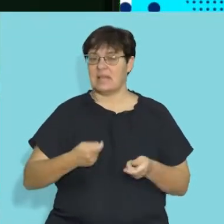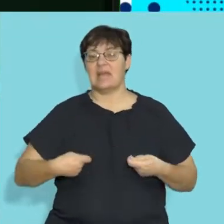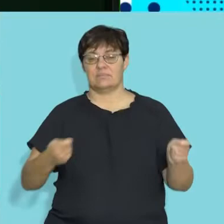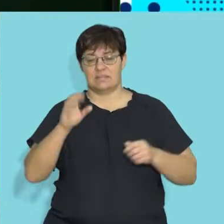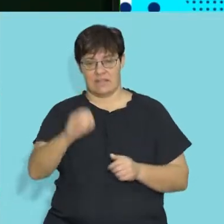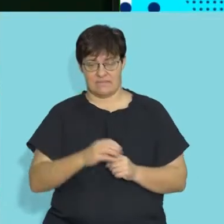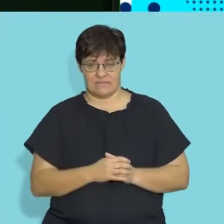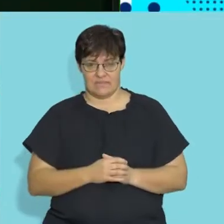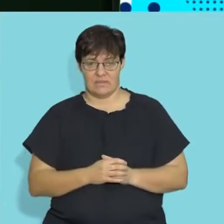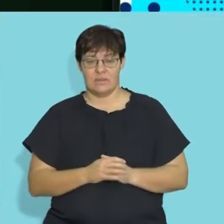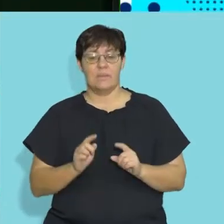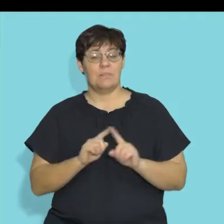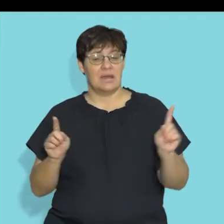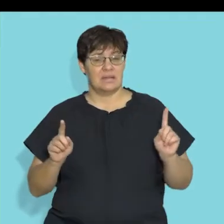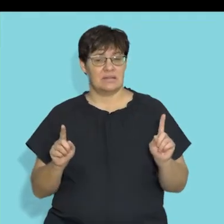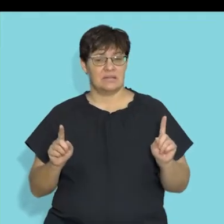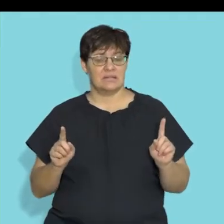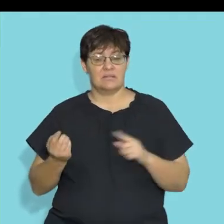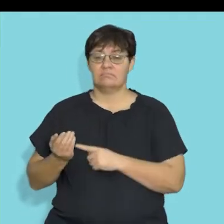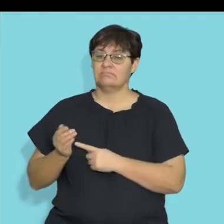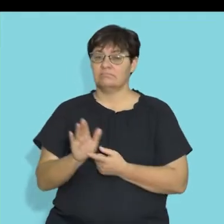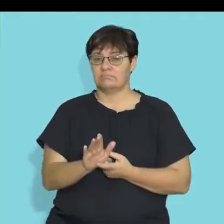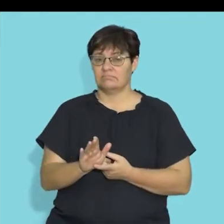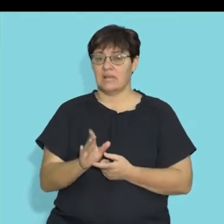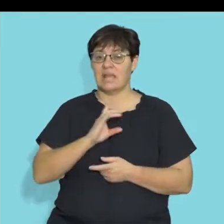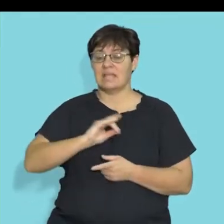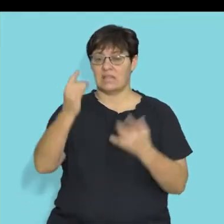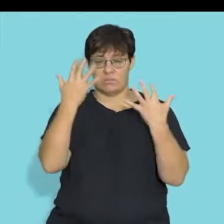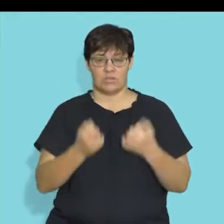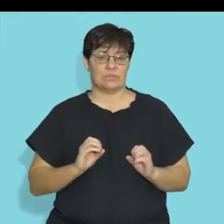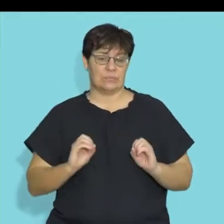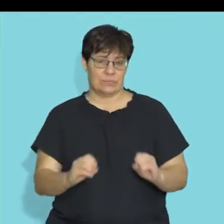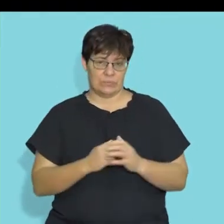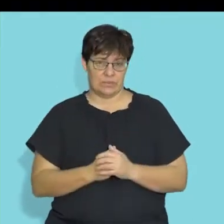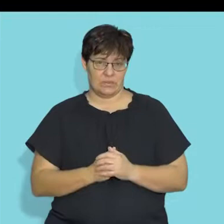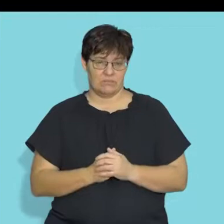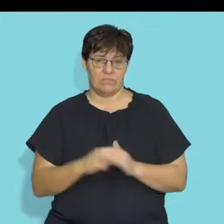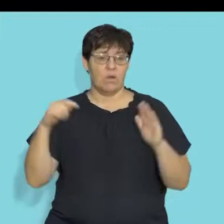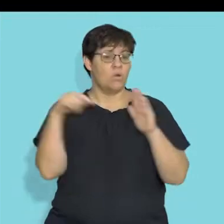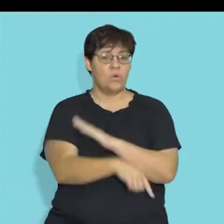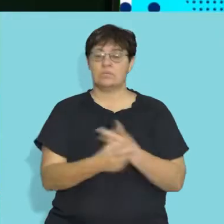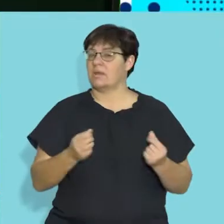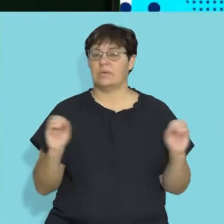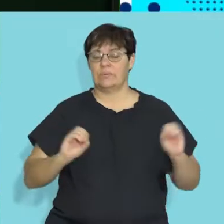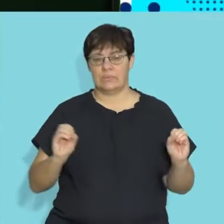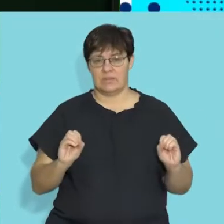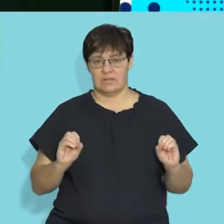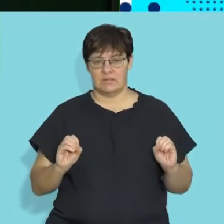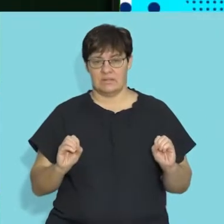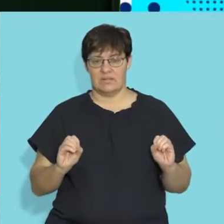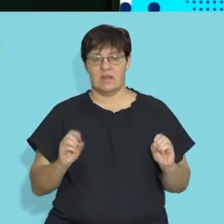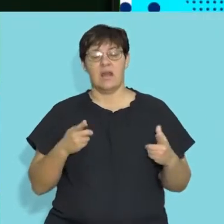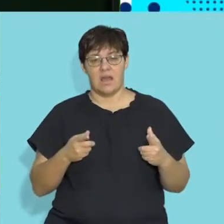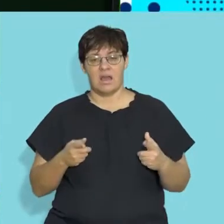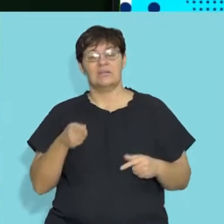expense, but it will not appear in my cash budget because we're not losing any money in terms of a cash payment. It's just